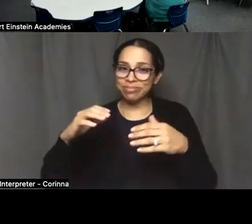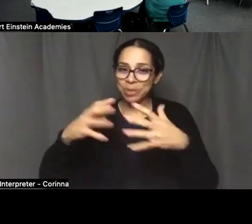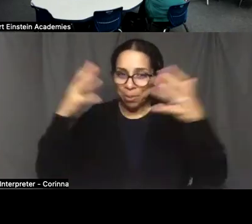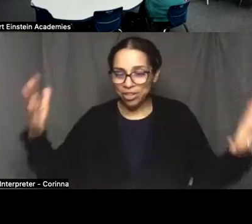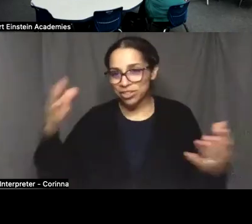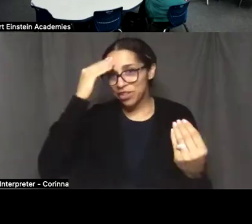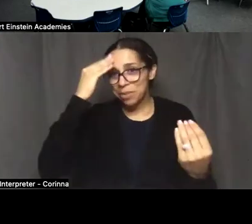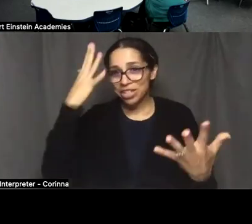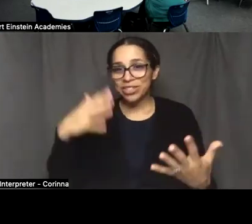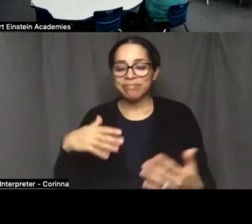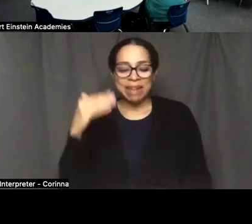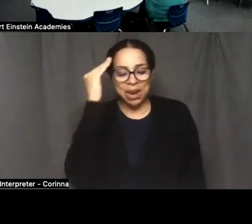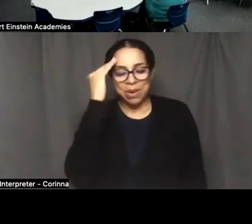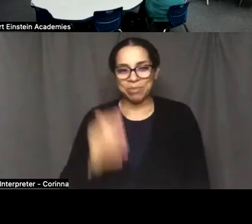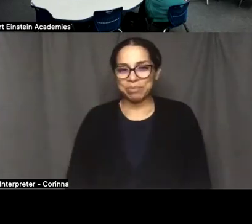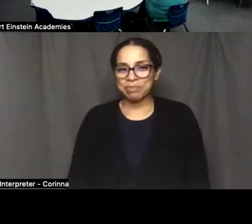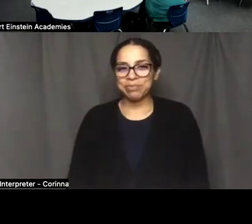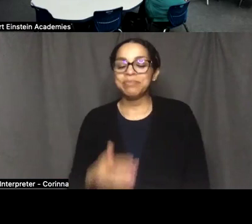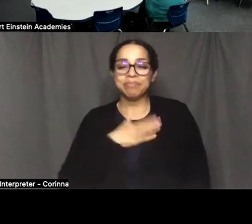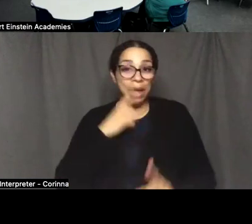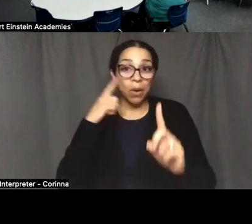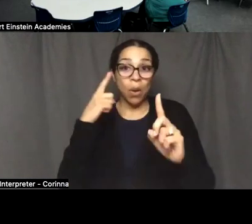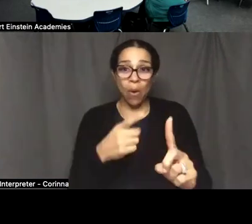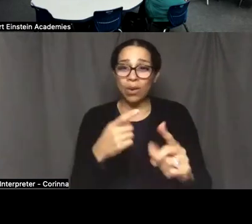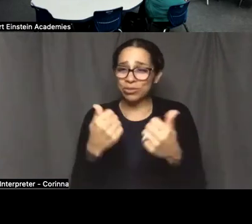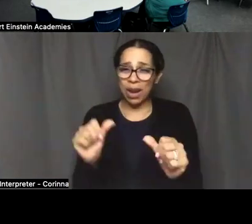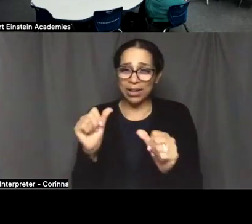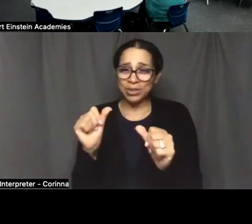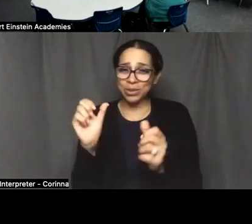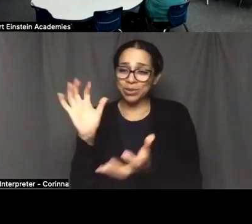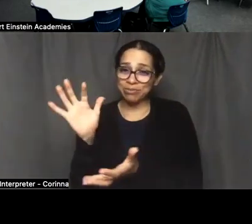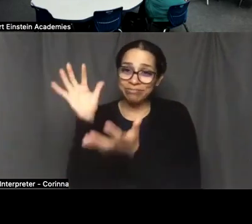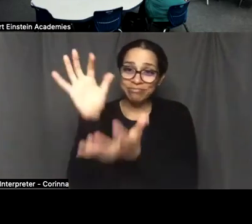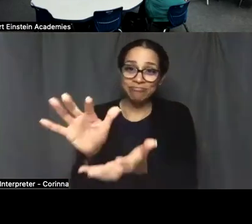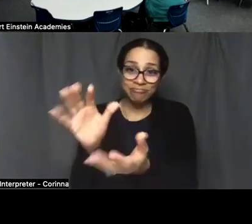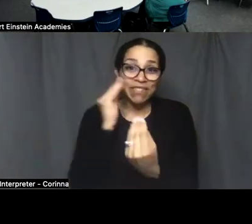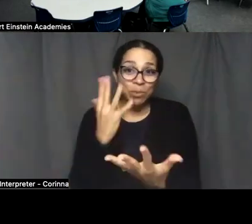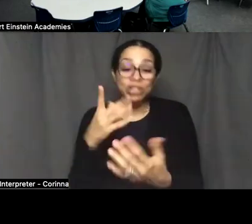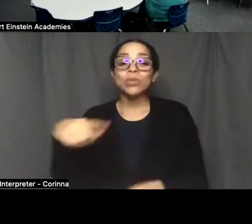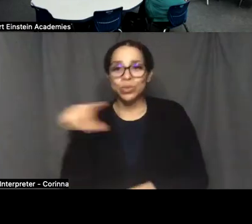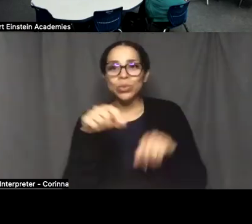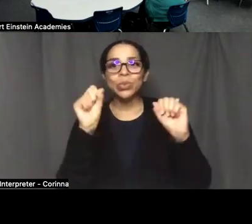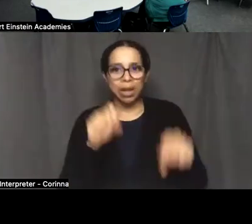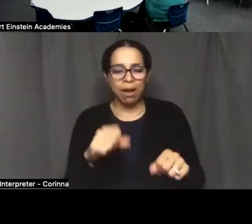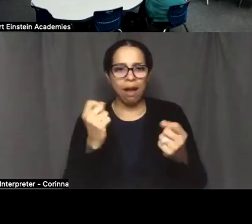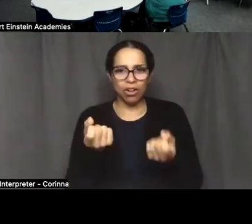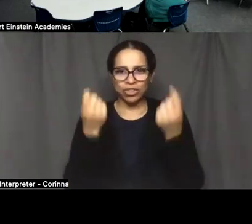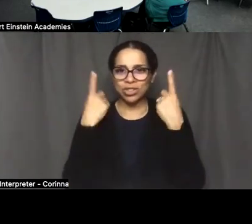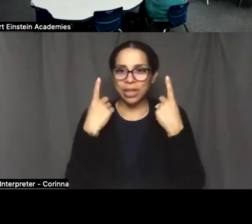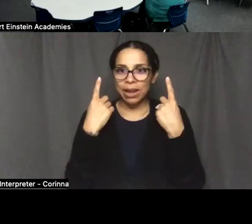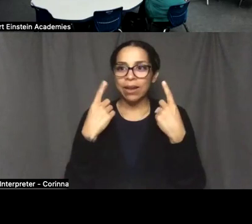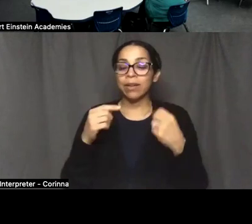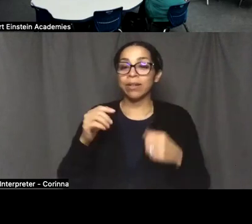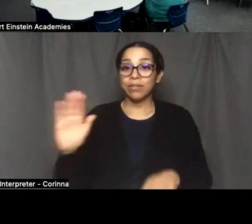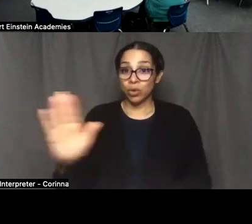My goal is to kind of share all of this information so you can understand what your child is progressing through as they progress through